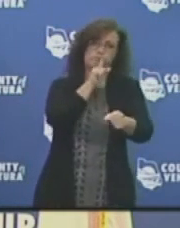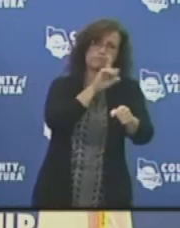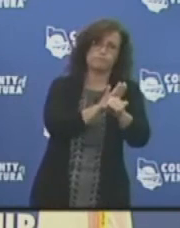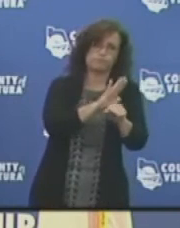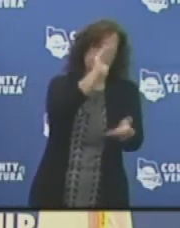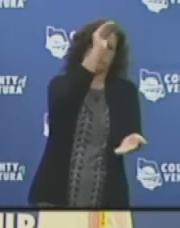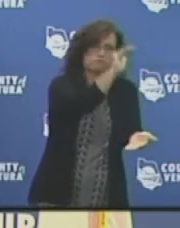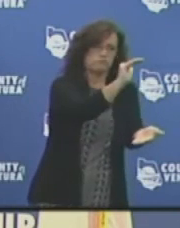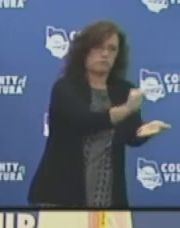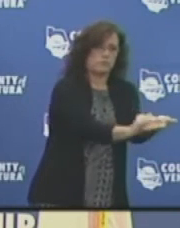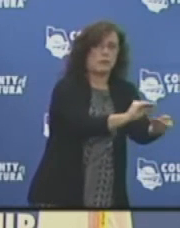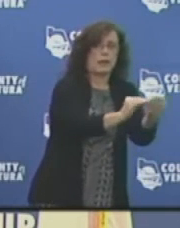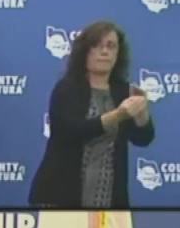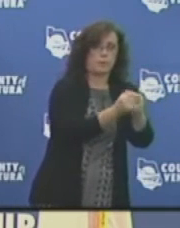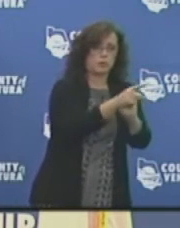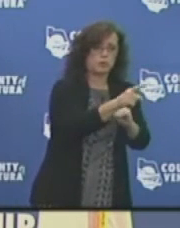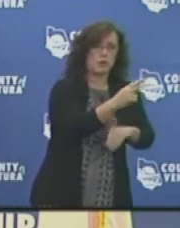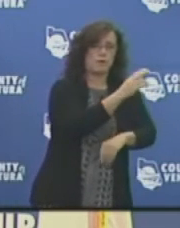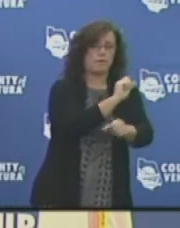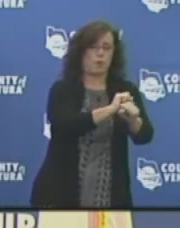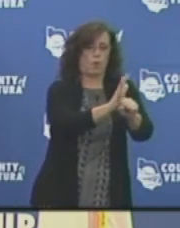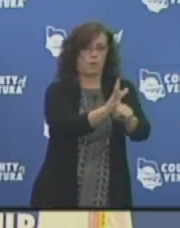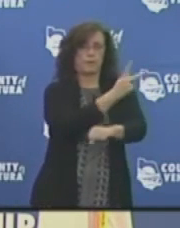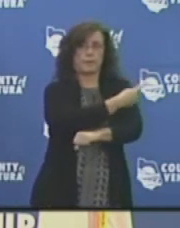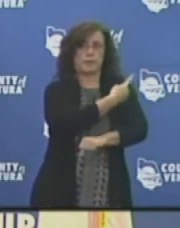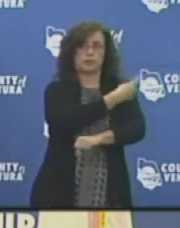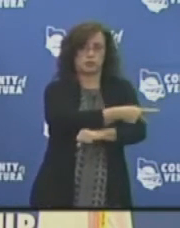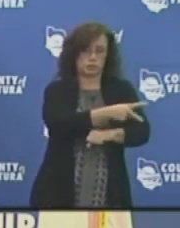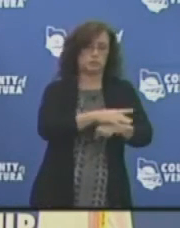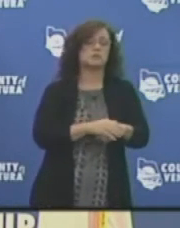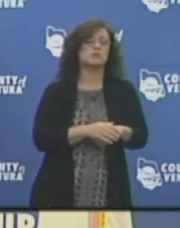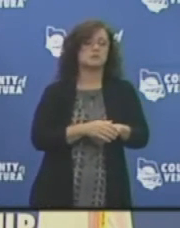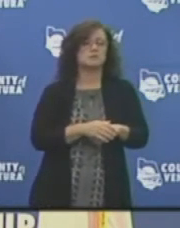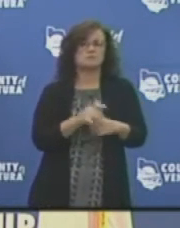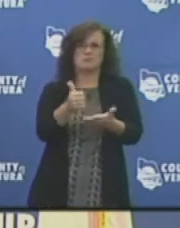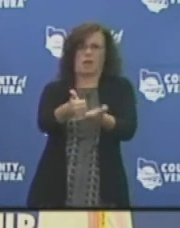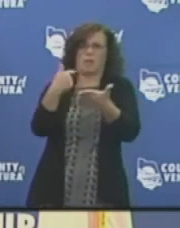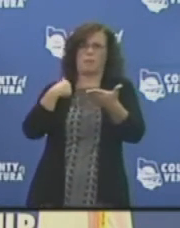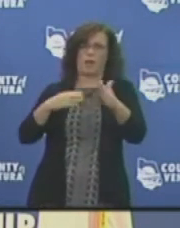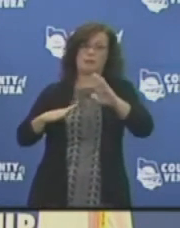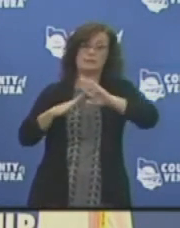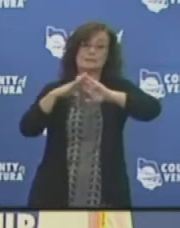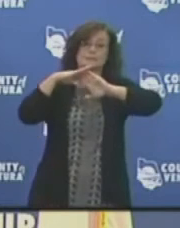reduce the number of COVID patients and flatten this curve.